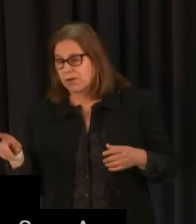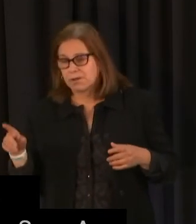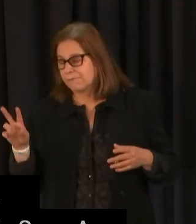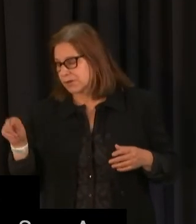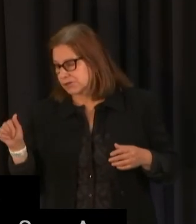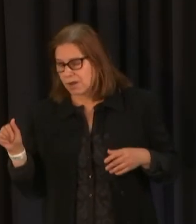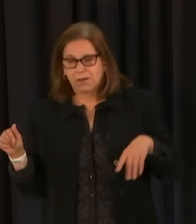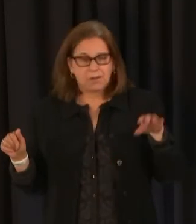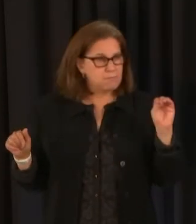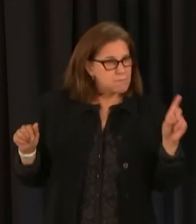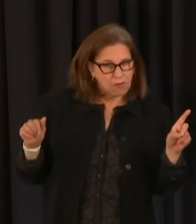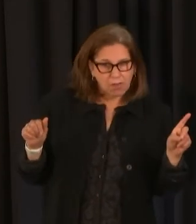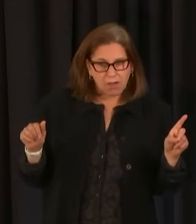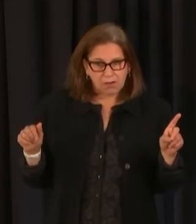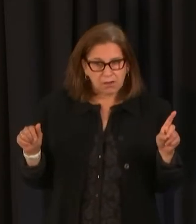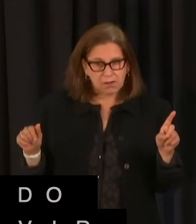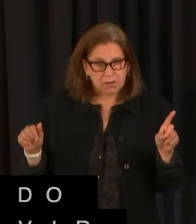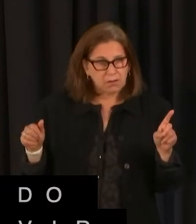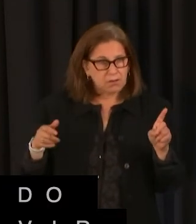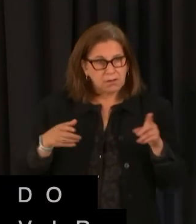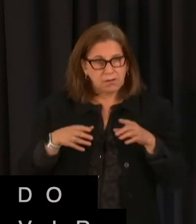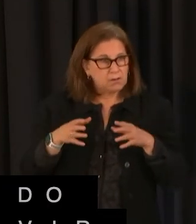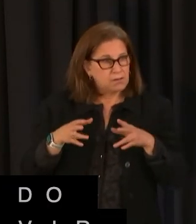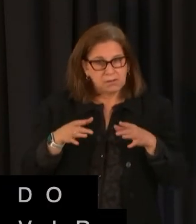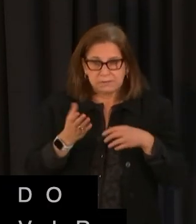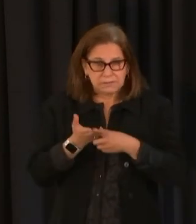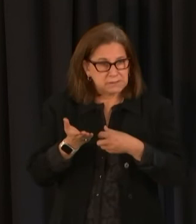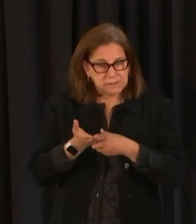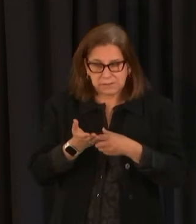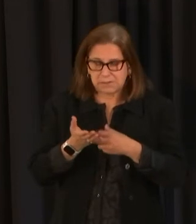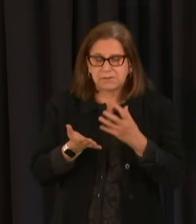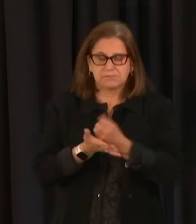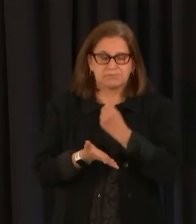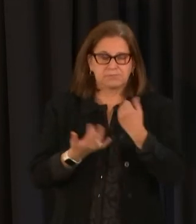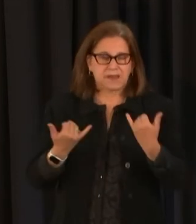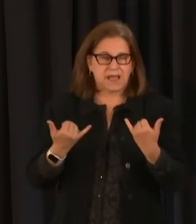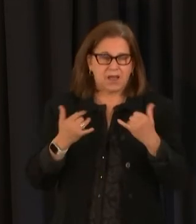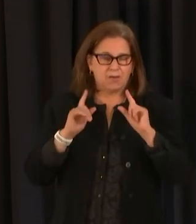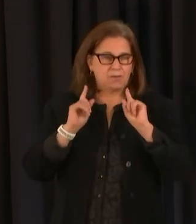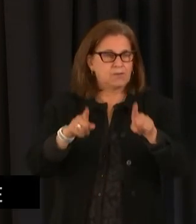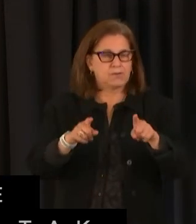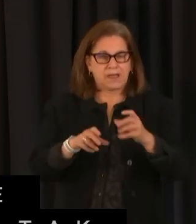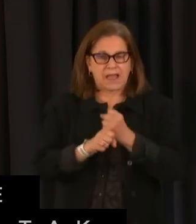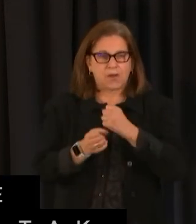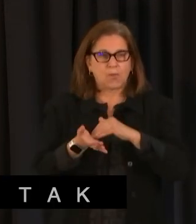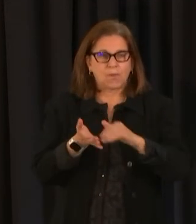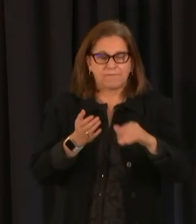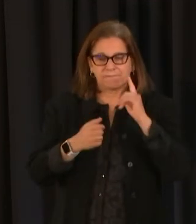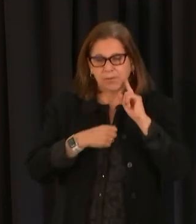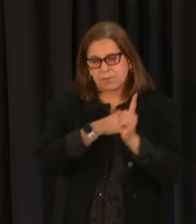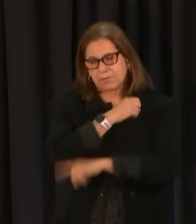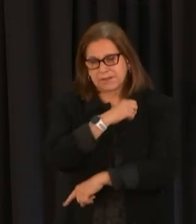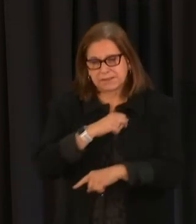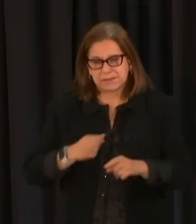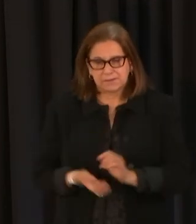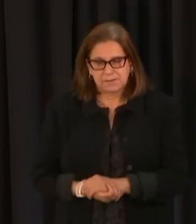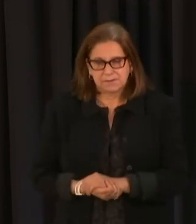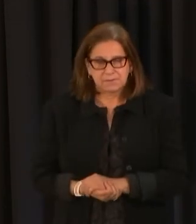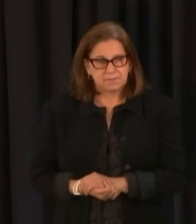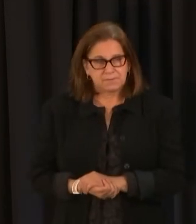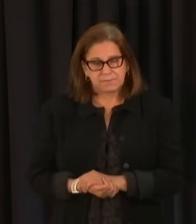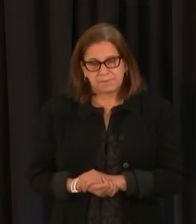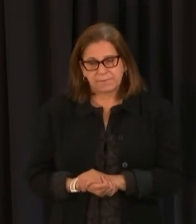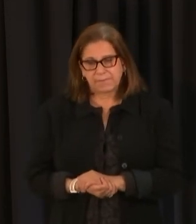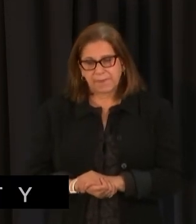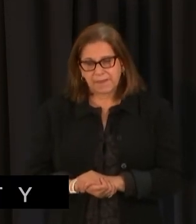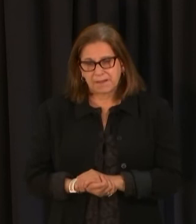have outstanding tickets to take advantage of the amnesty program. Do you know roughly how much money we're talking about here that